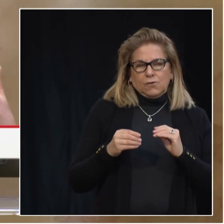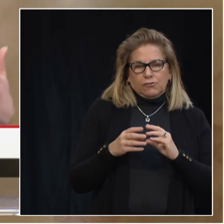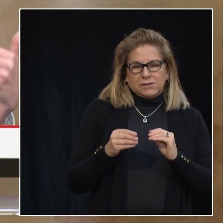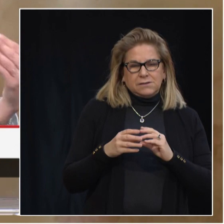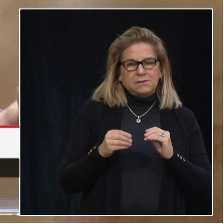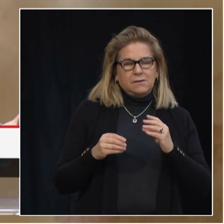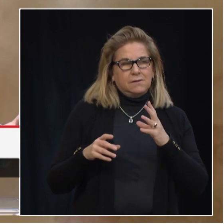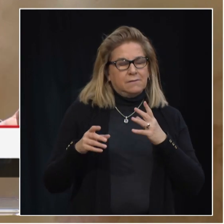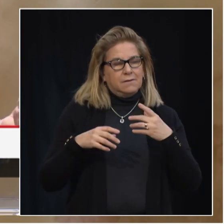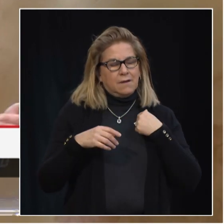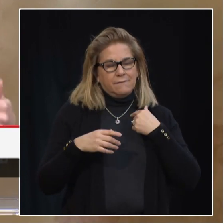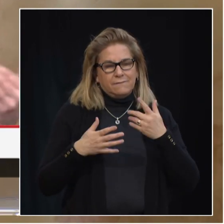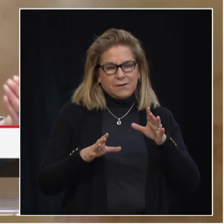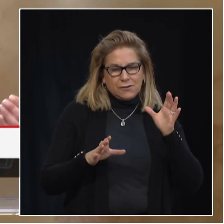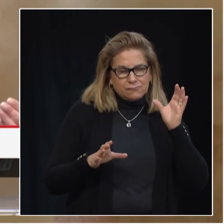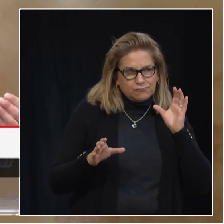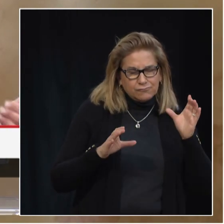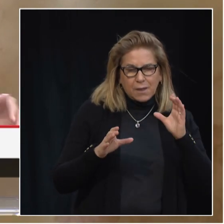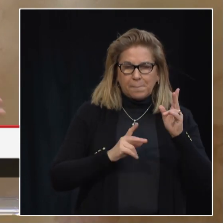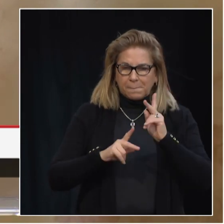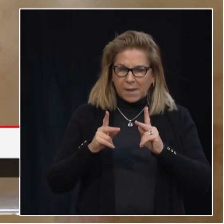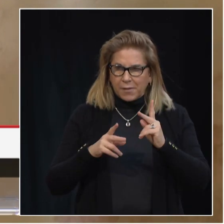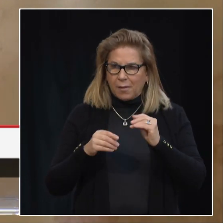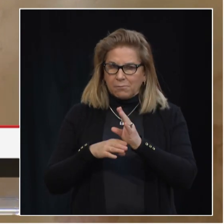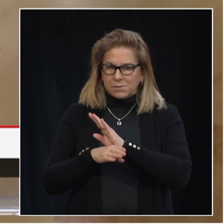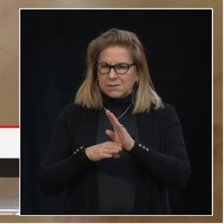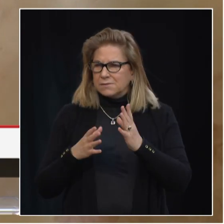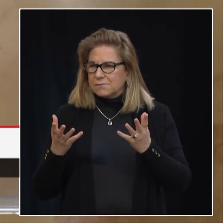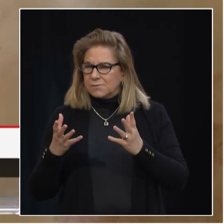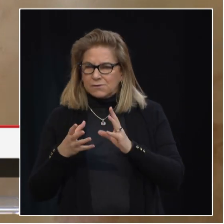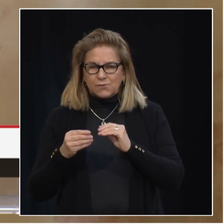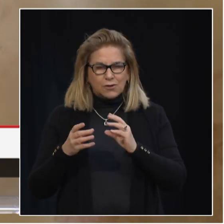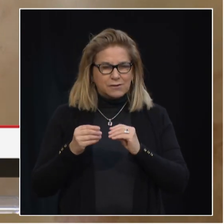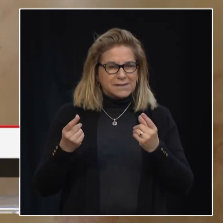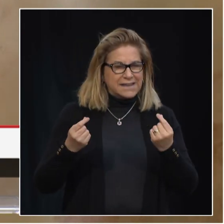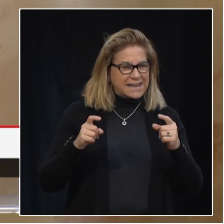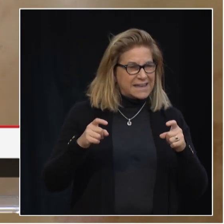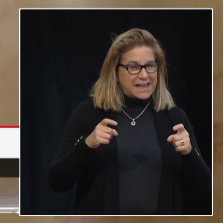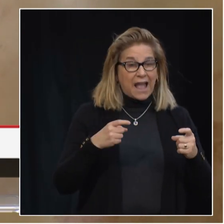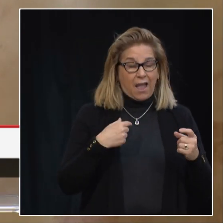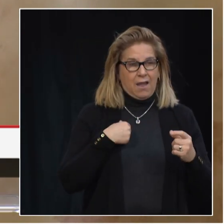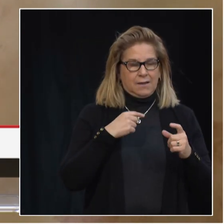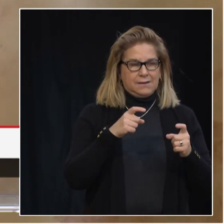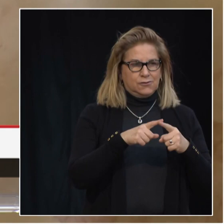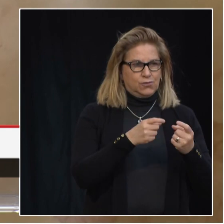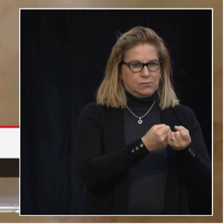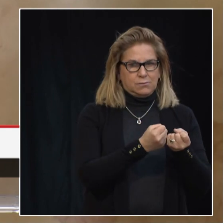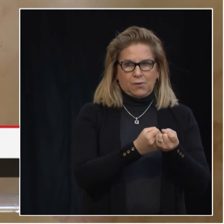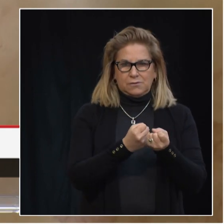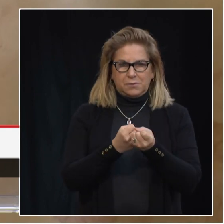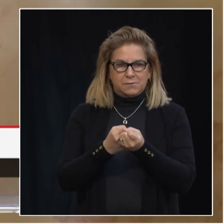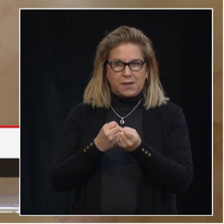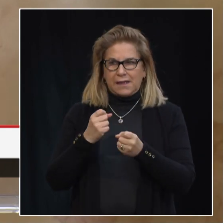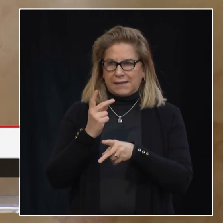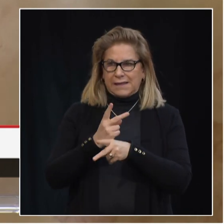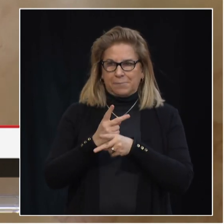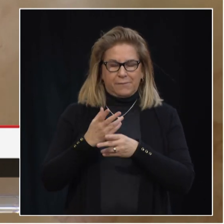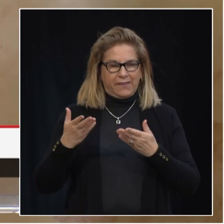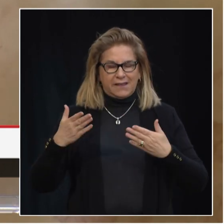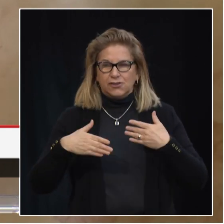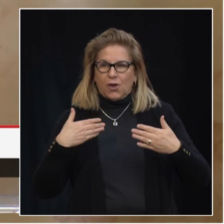of programs and projects that we're going to talk about. And so, to get things started, we're going to see a